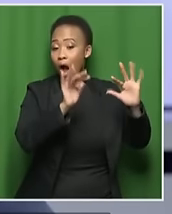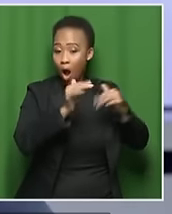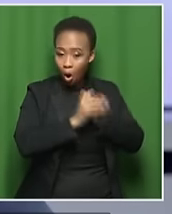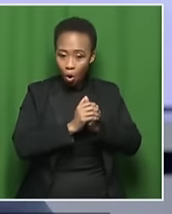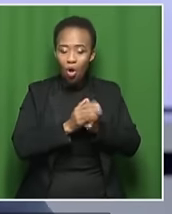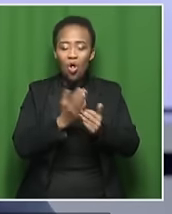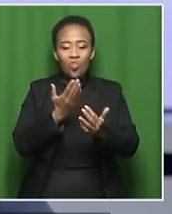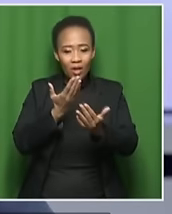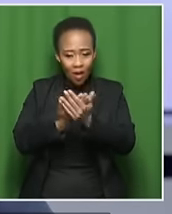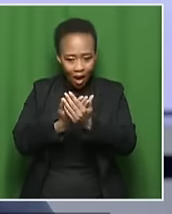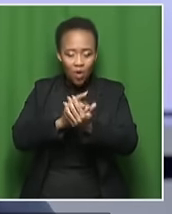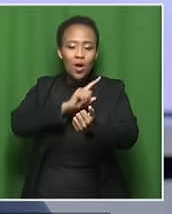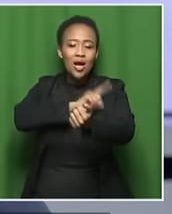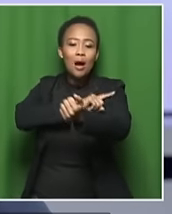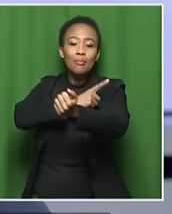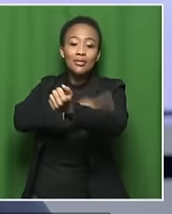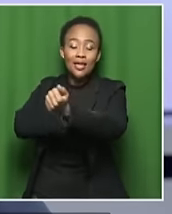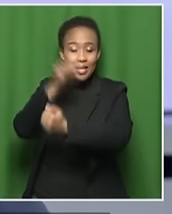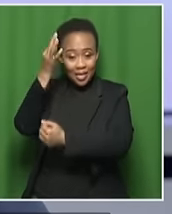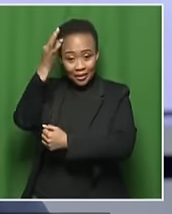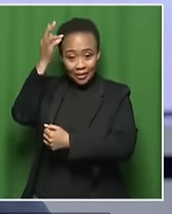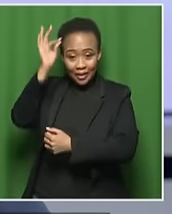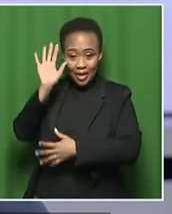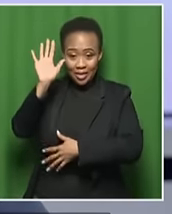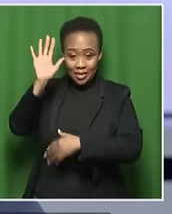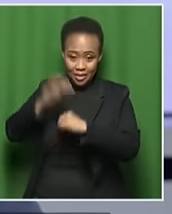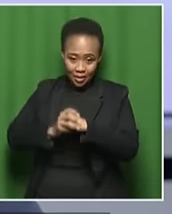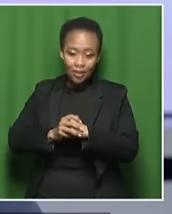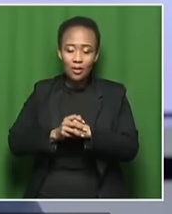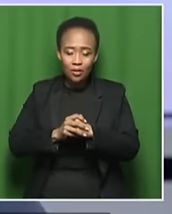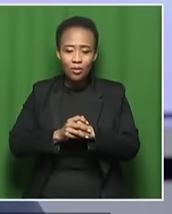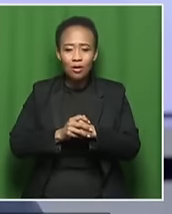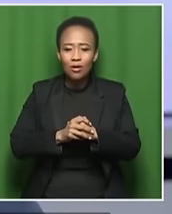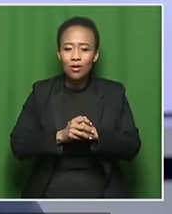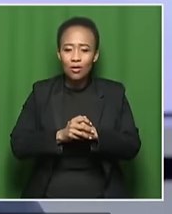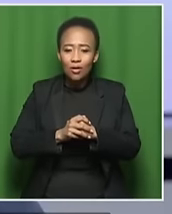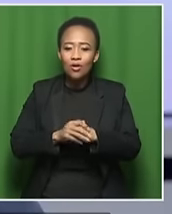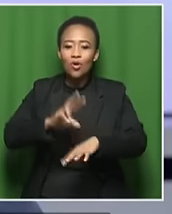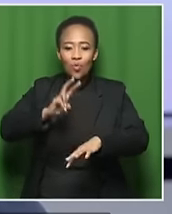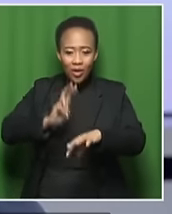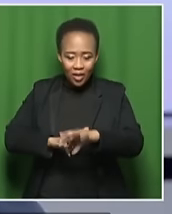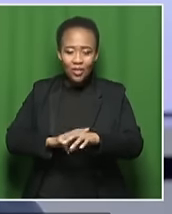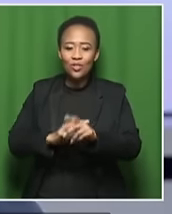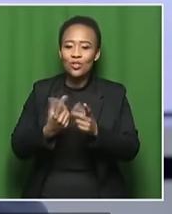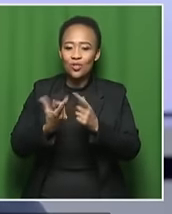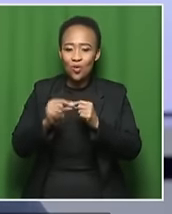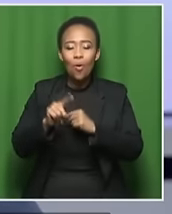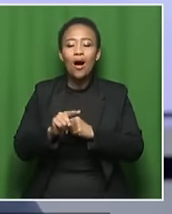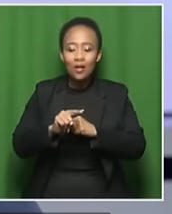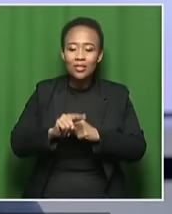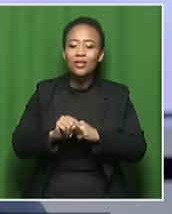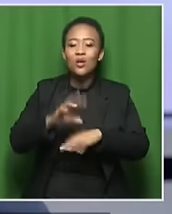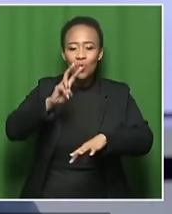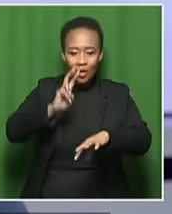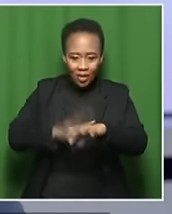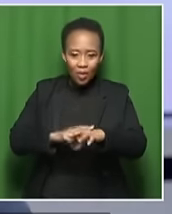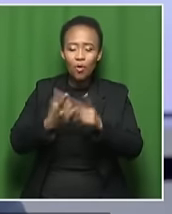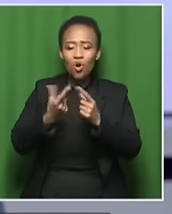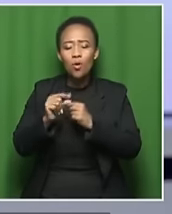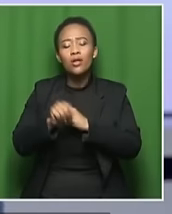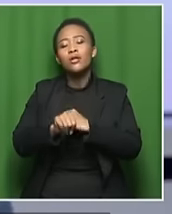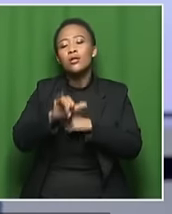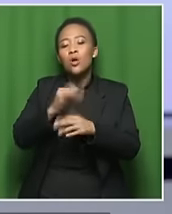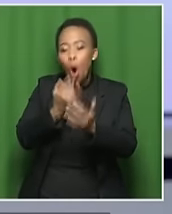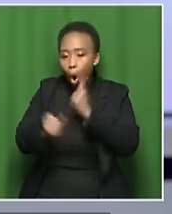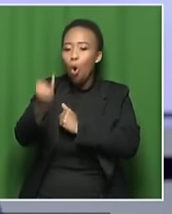state. We need to deal with oligopolies. Oligopolies meaning, okay, not monopolies, but oligopolies. Because that is